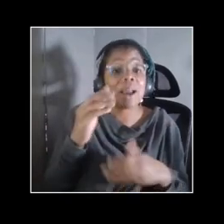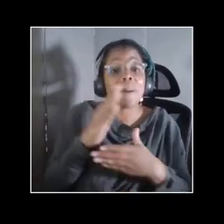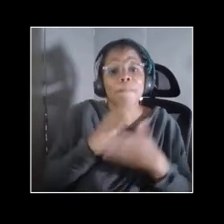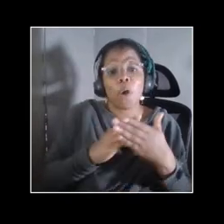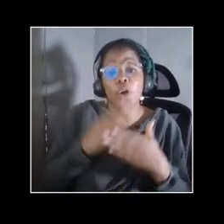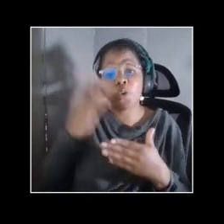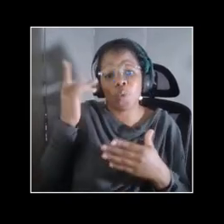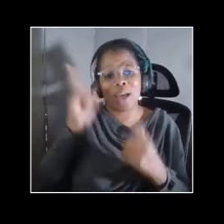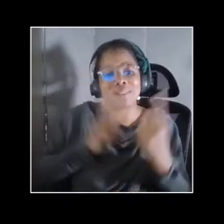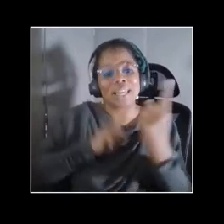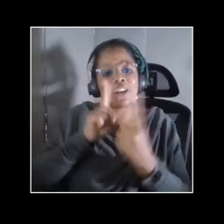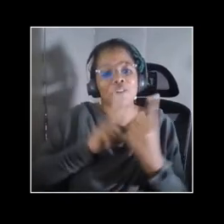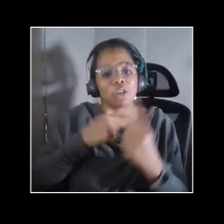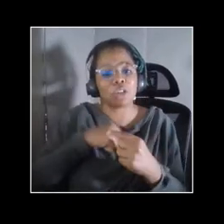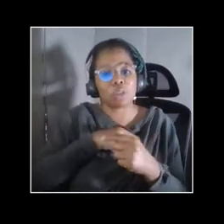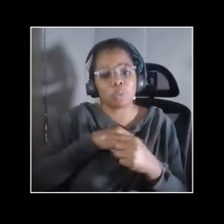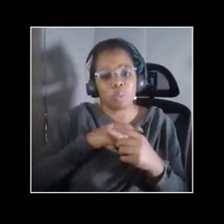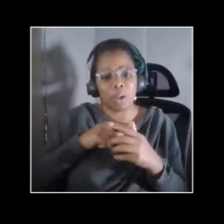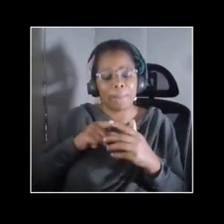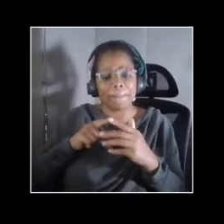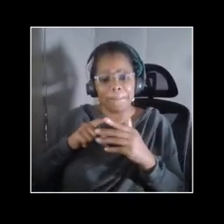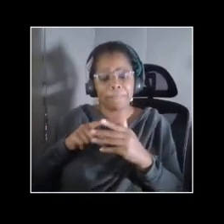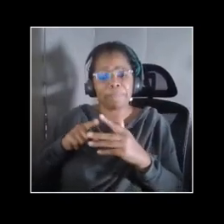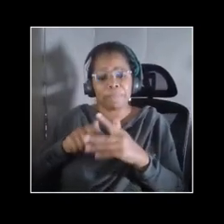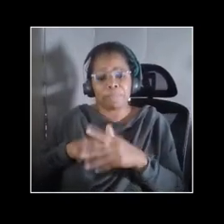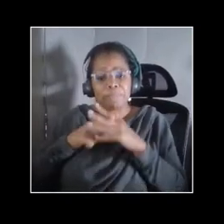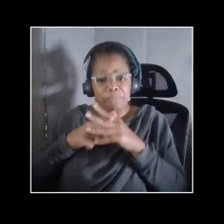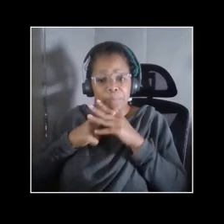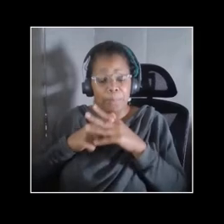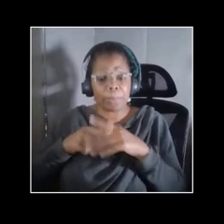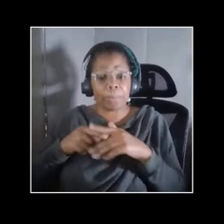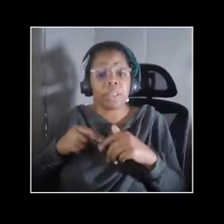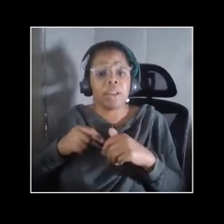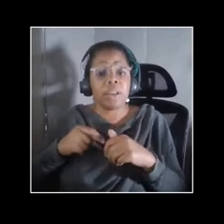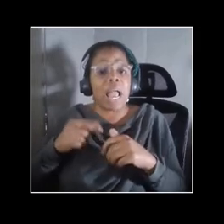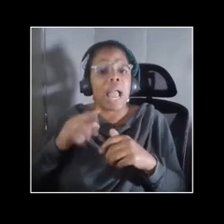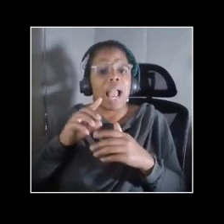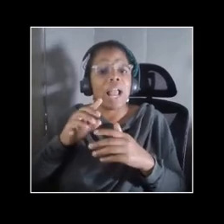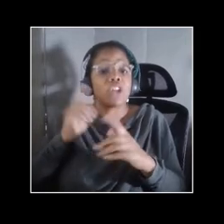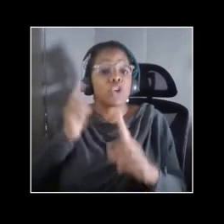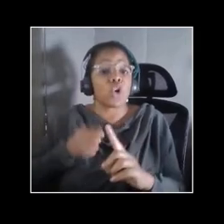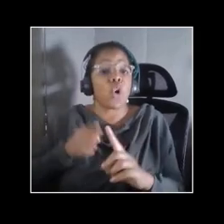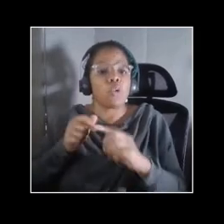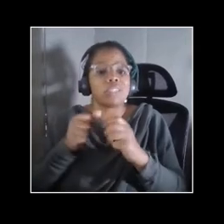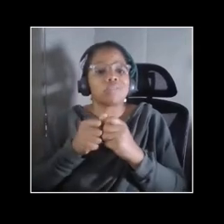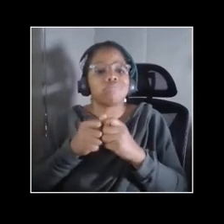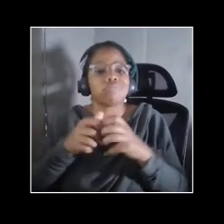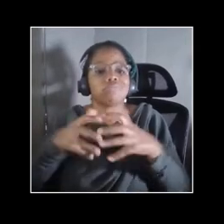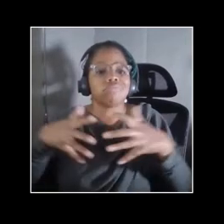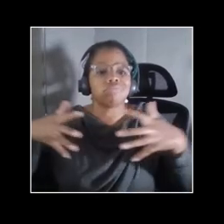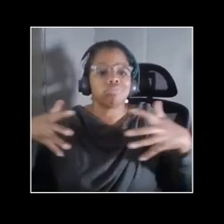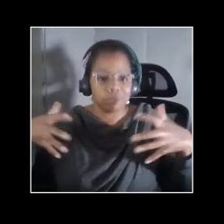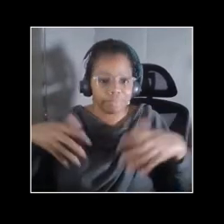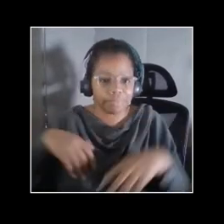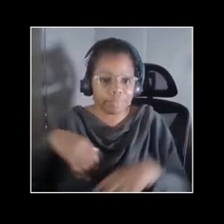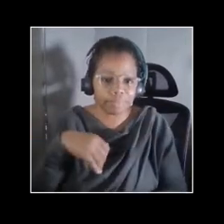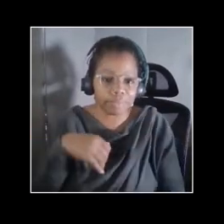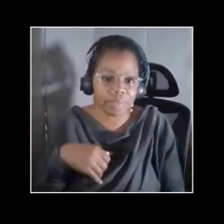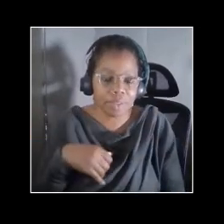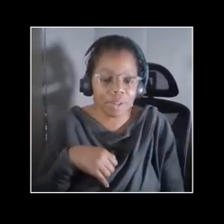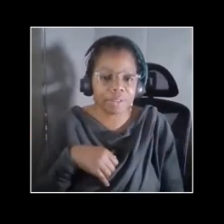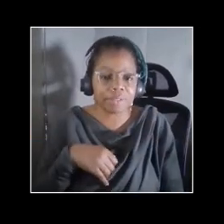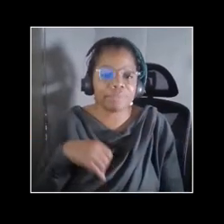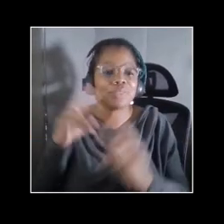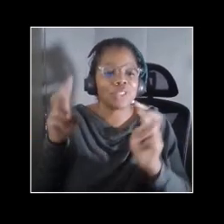interviews we were able to do in the beginning. And really the goal is to continue to expand this toolkit. And then to